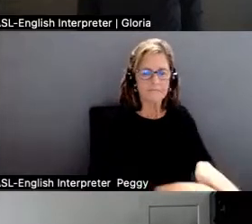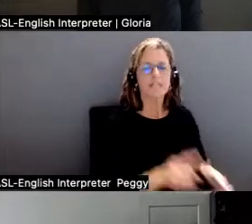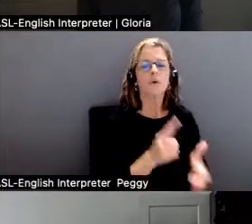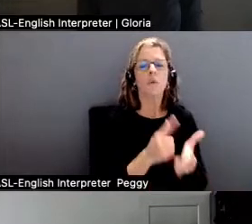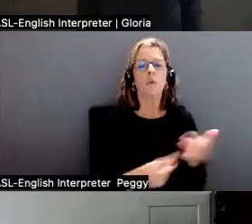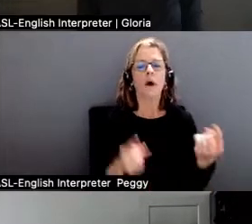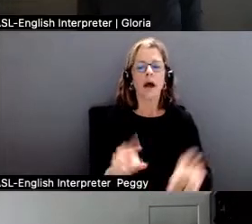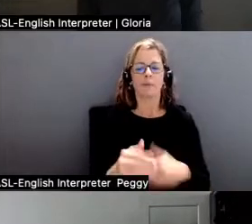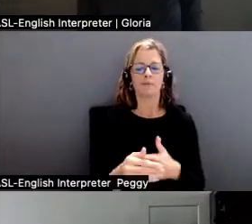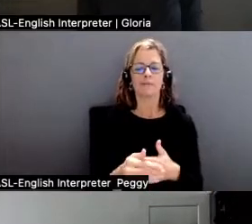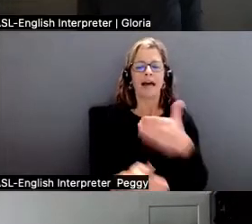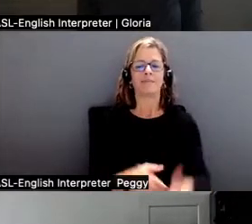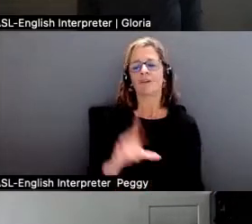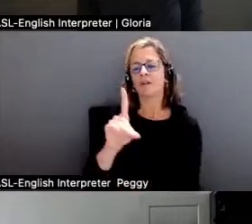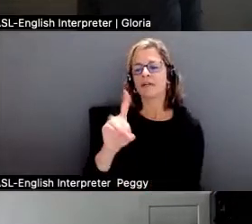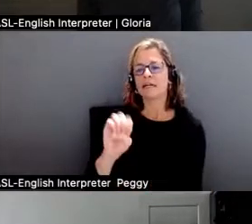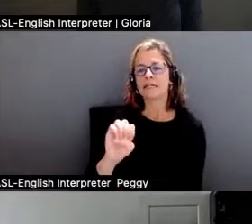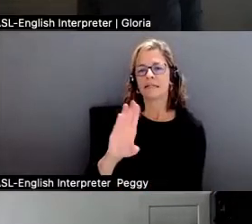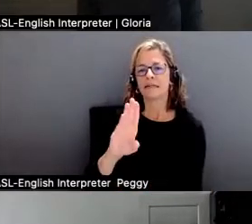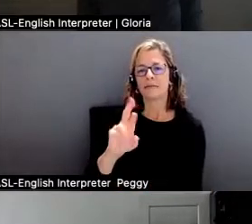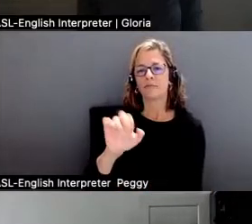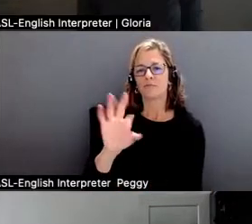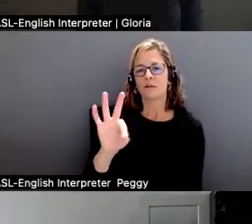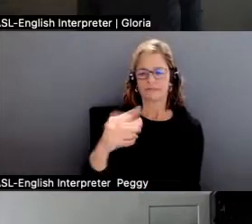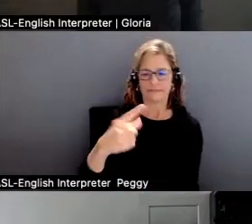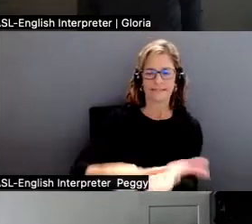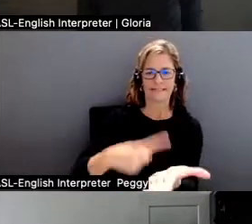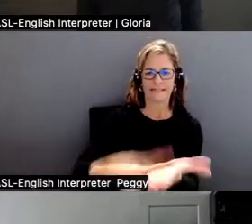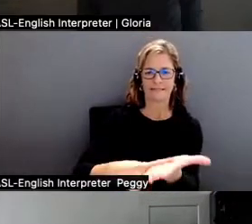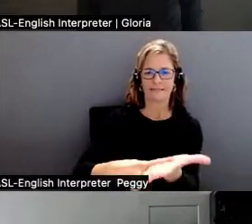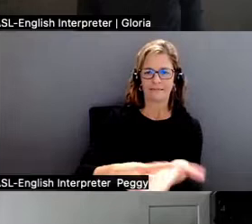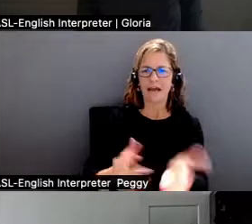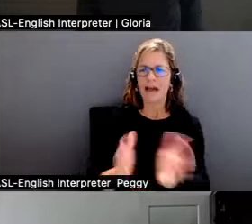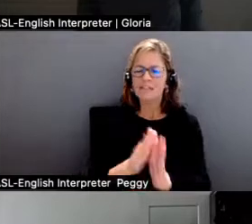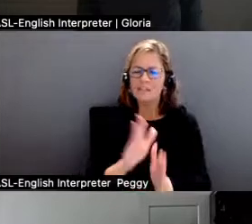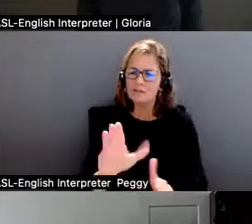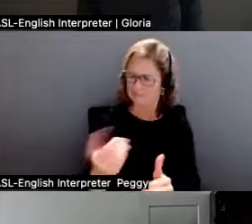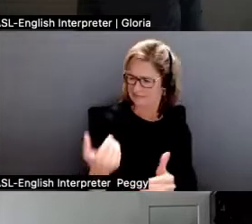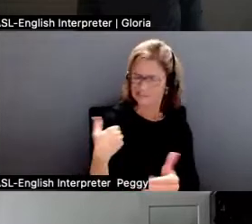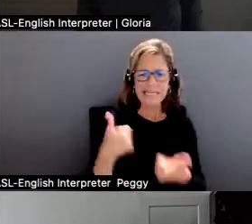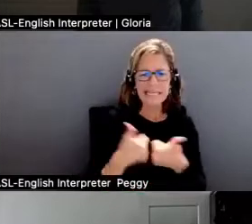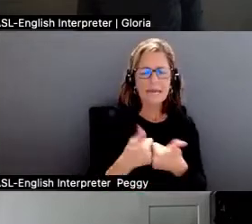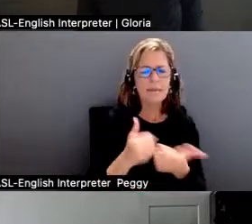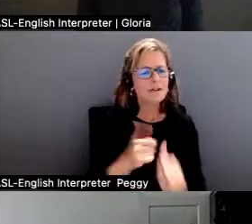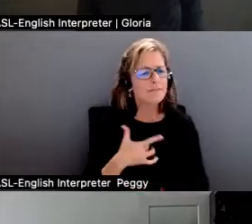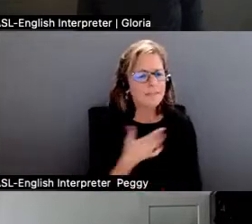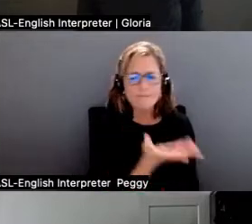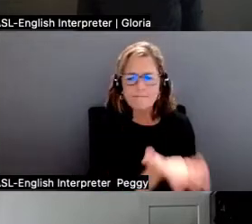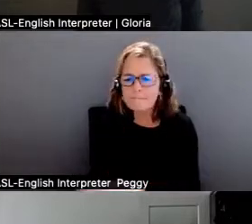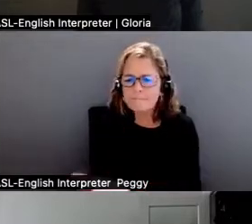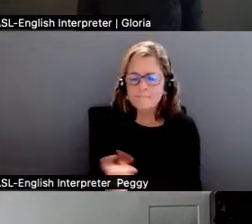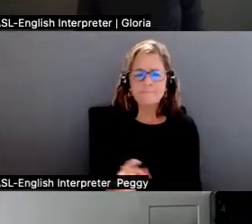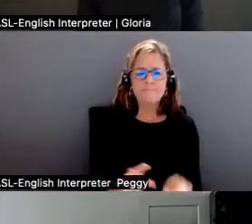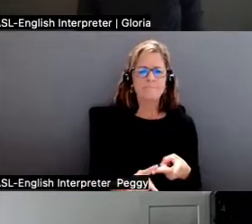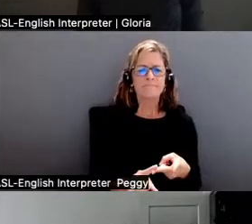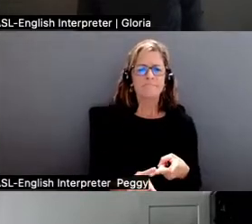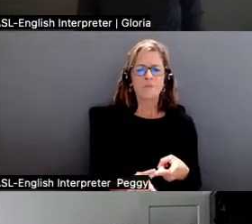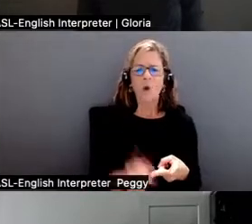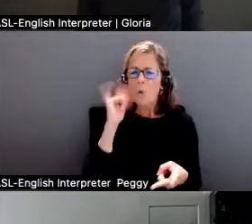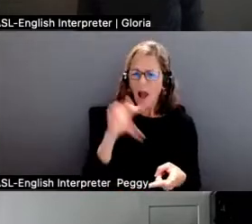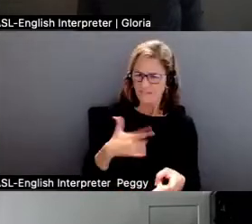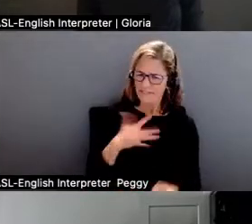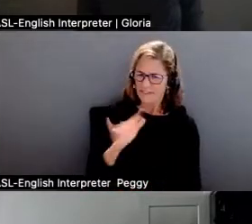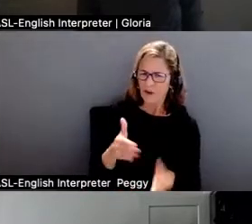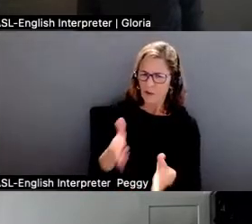Analyzing how players felt during the game, what made them feel that way, digging into how they worked together